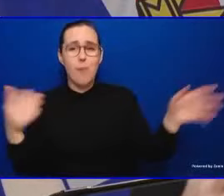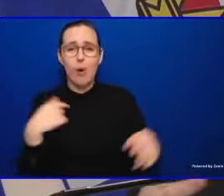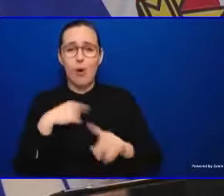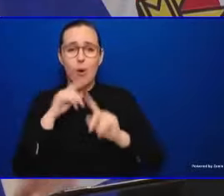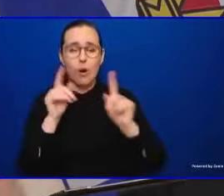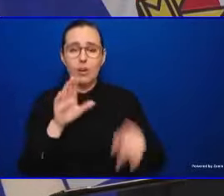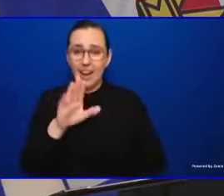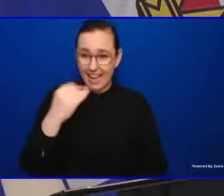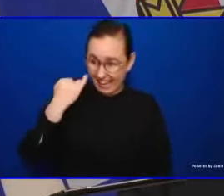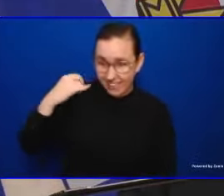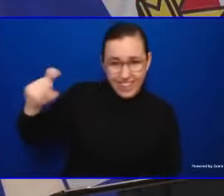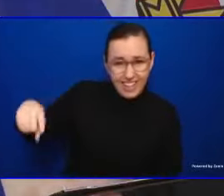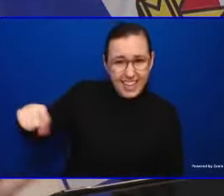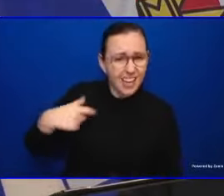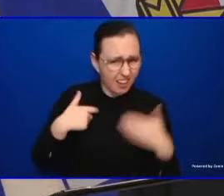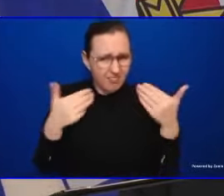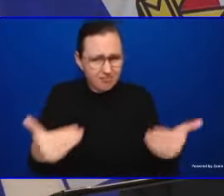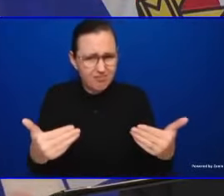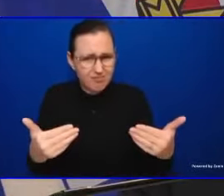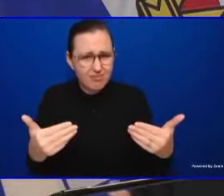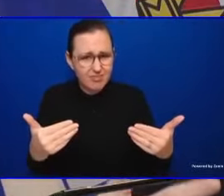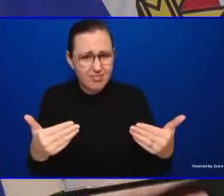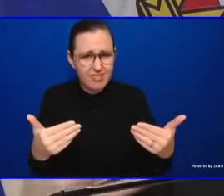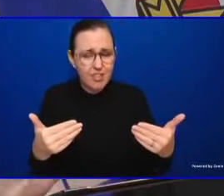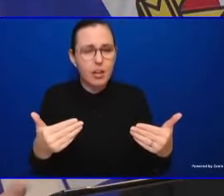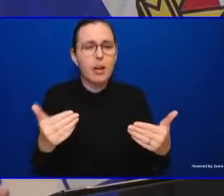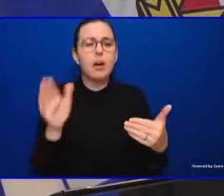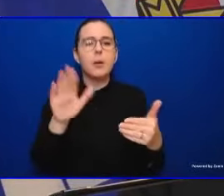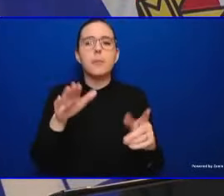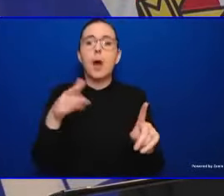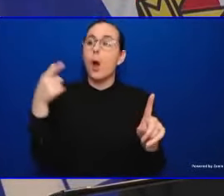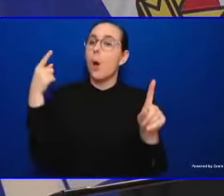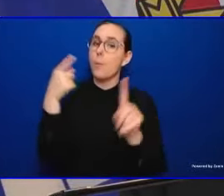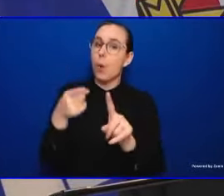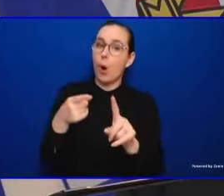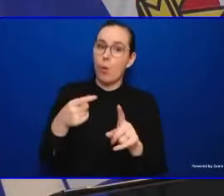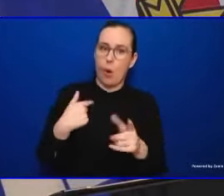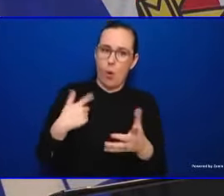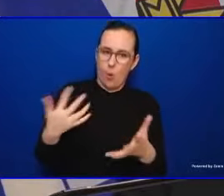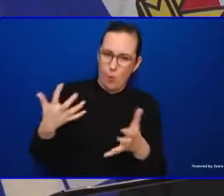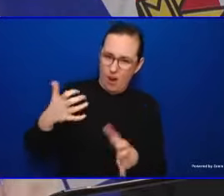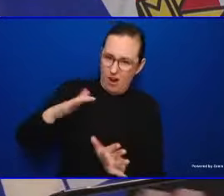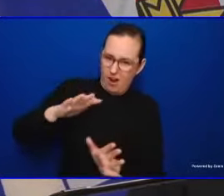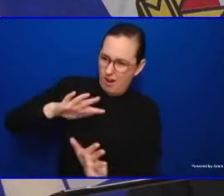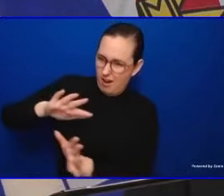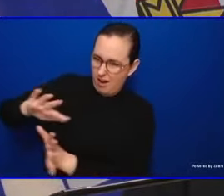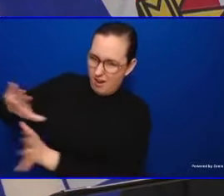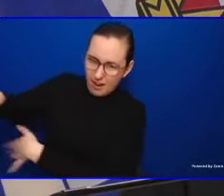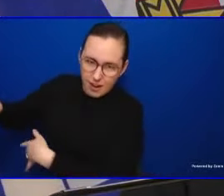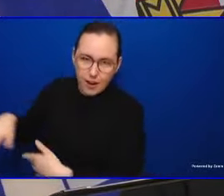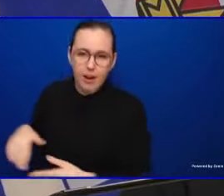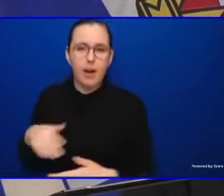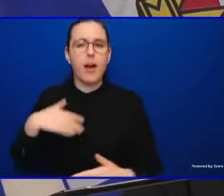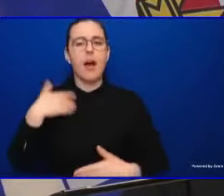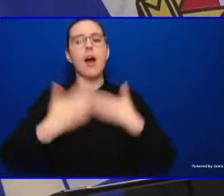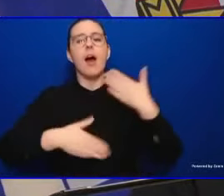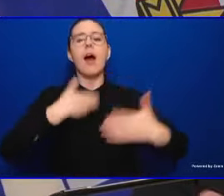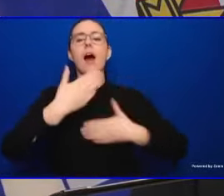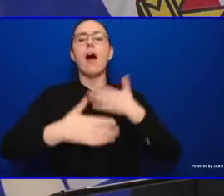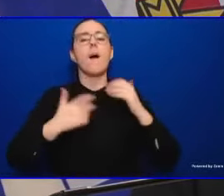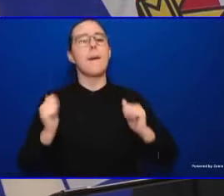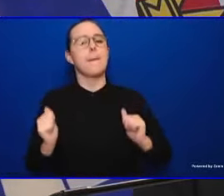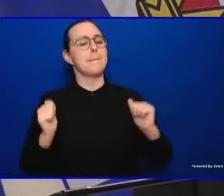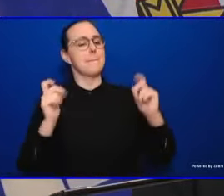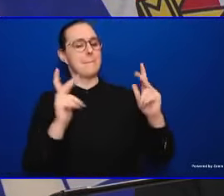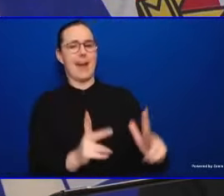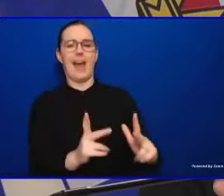to get through this part so that we can come back to learning how to live with this as another respiratory virus in our lives, and we're